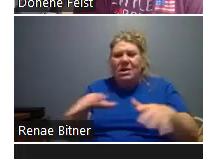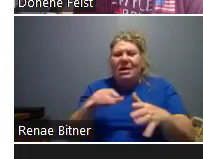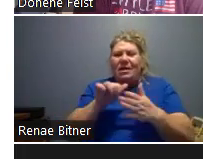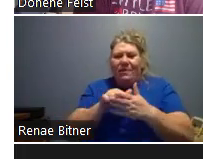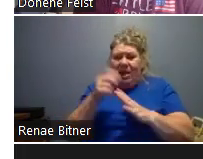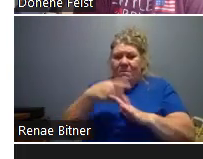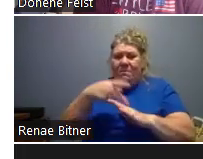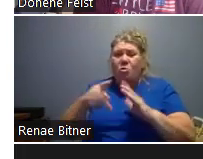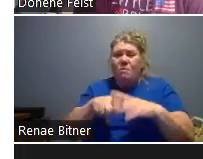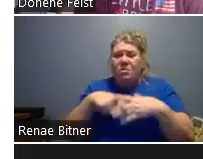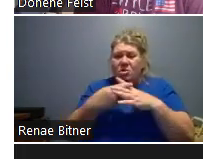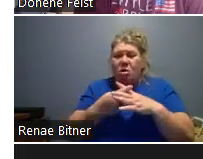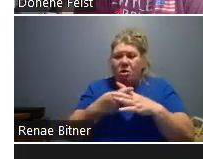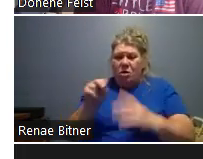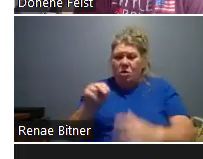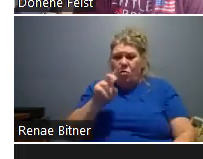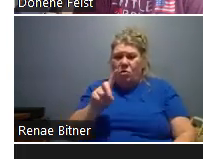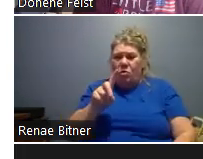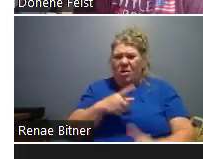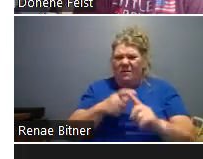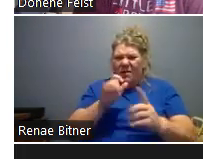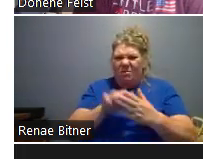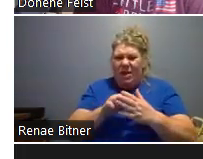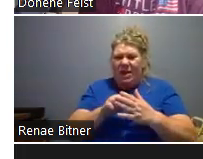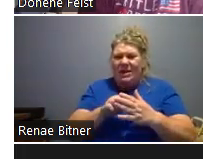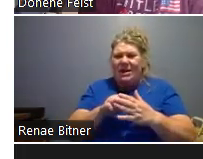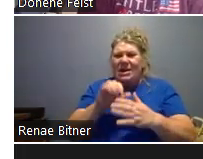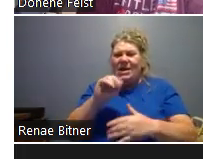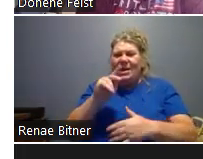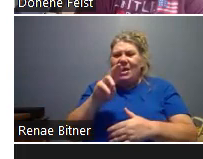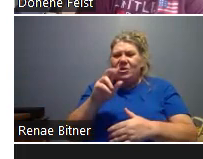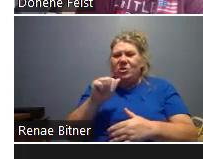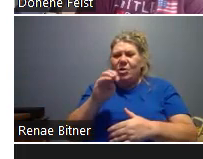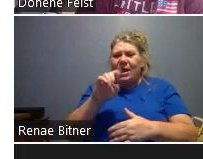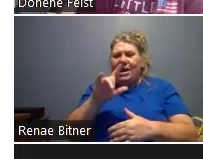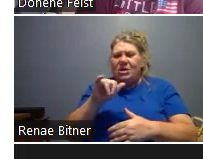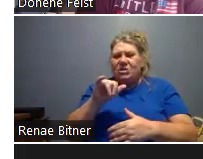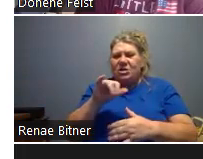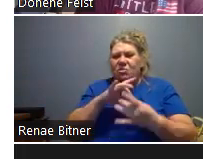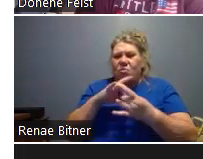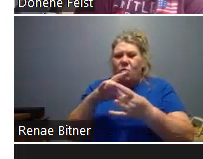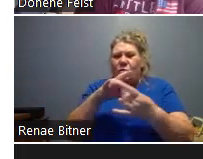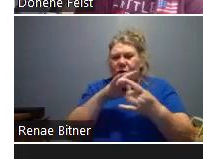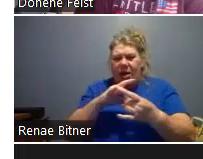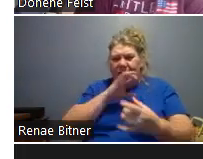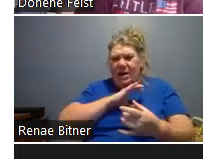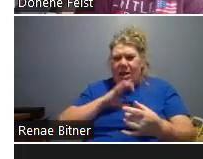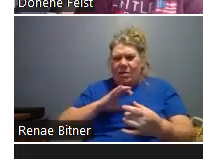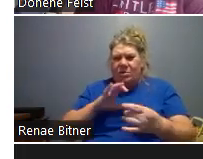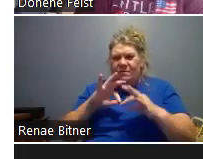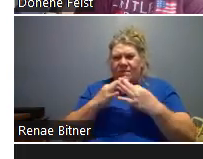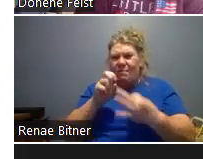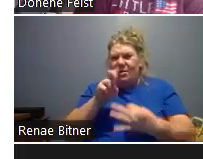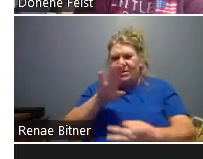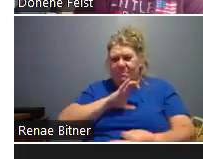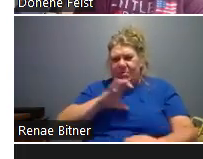program started in North Dakota out of that Interagency Coordinating Council Family Involvement Subcommittee. And I think all of the folks that